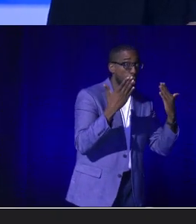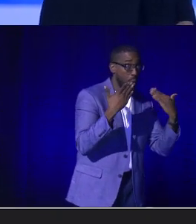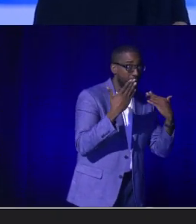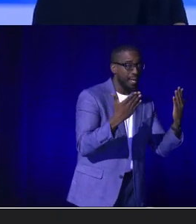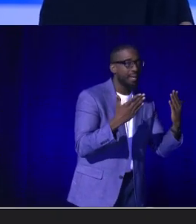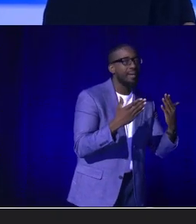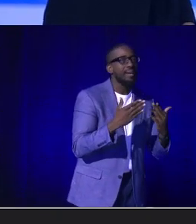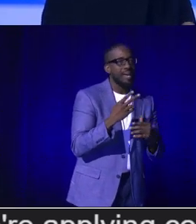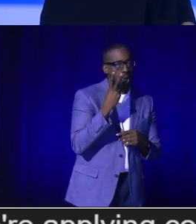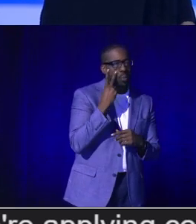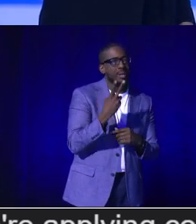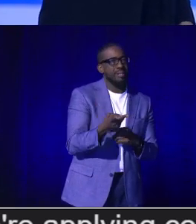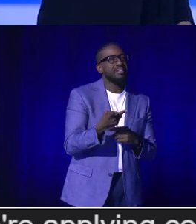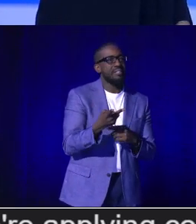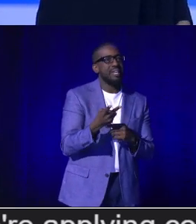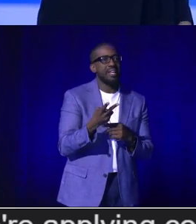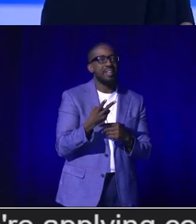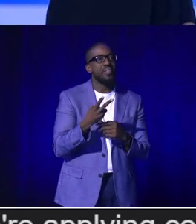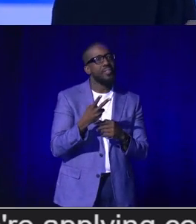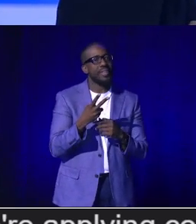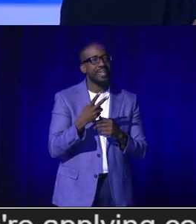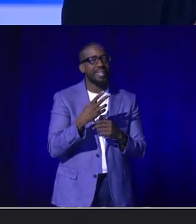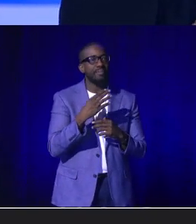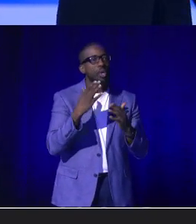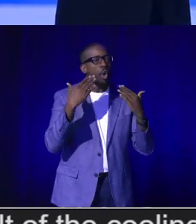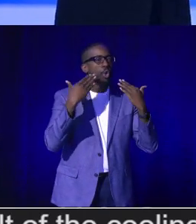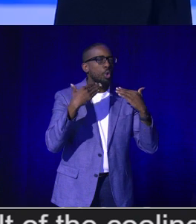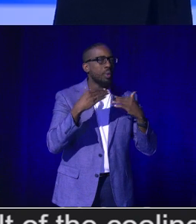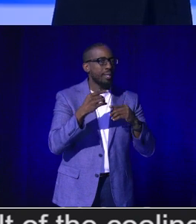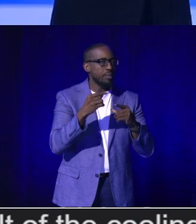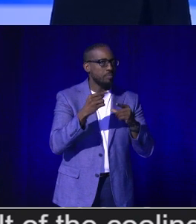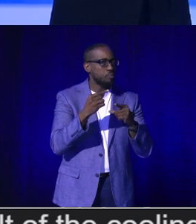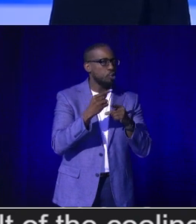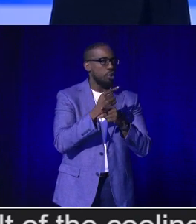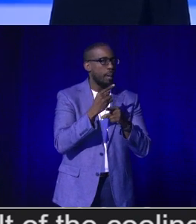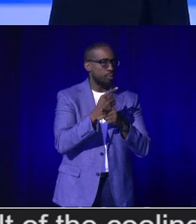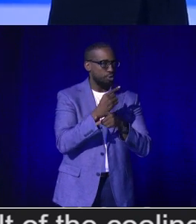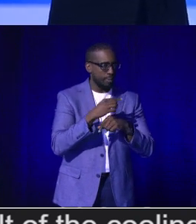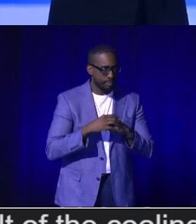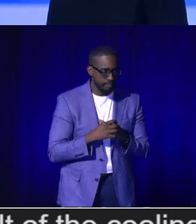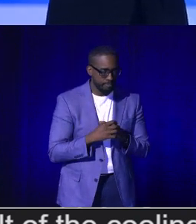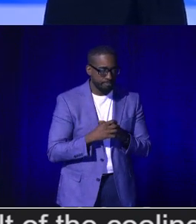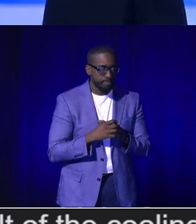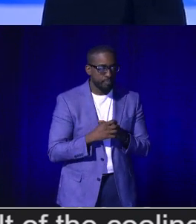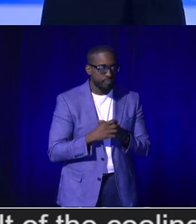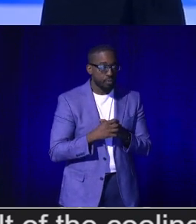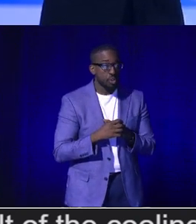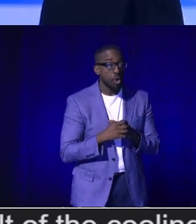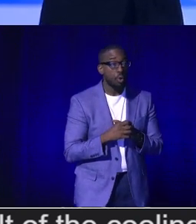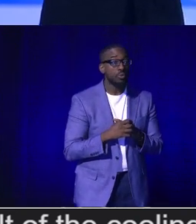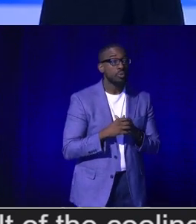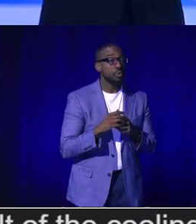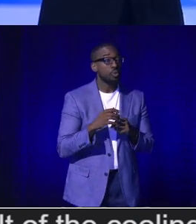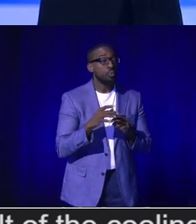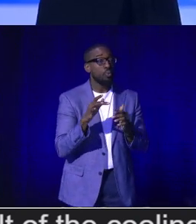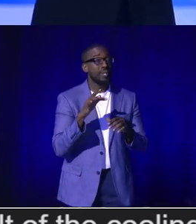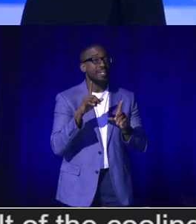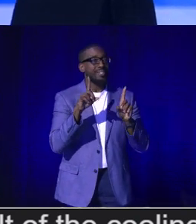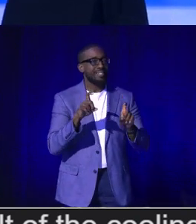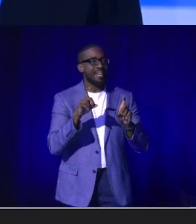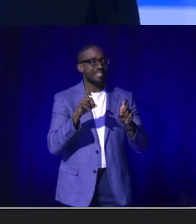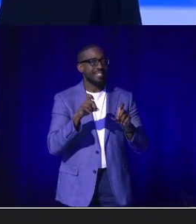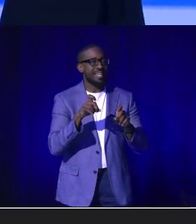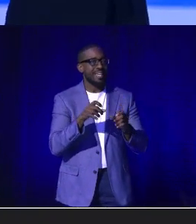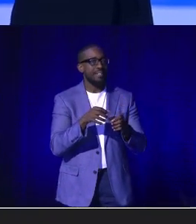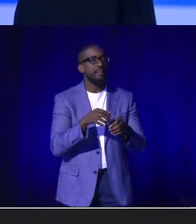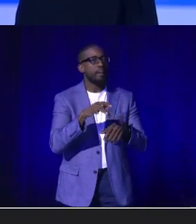cooling geometry. So with this in mind, we did some testing on button cells. So these are the type of cells you might have in